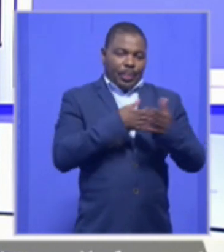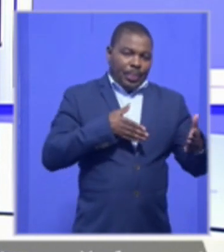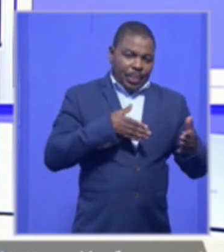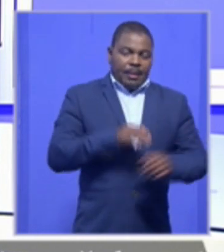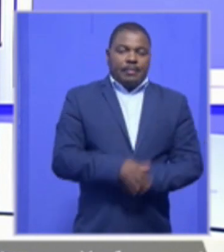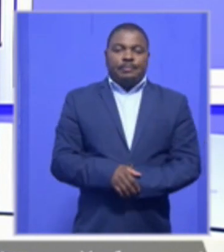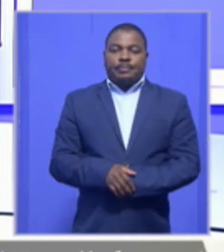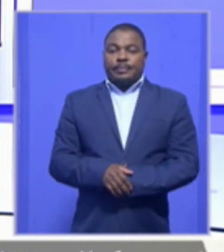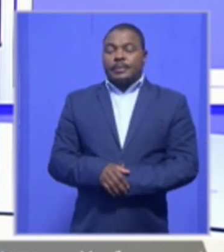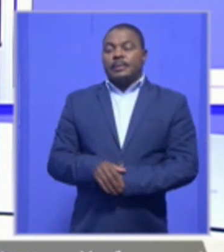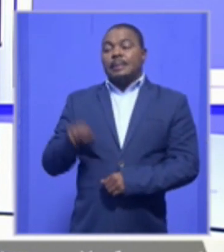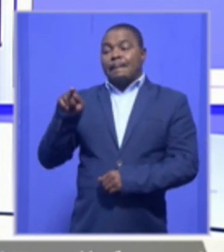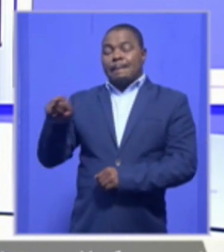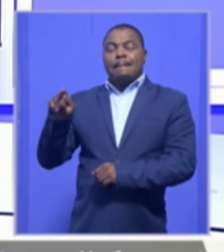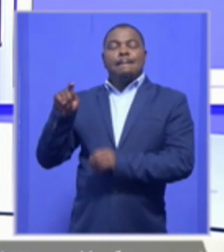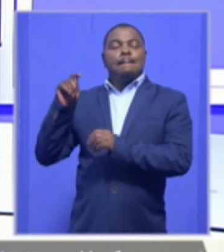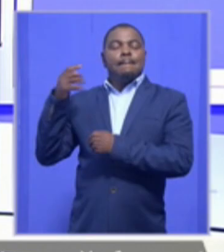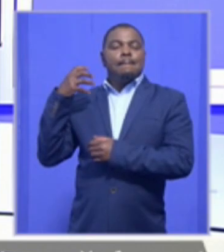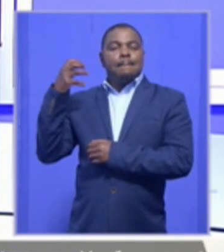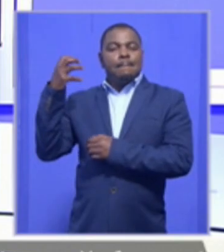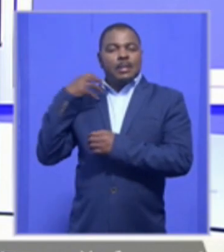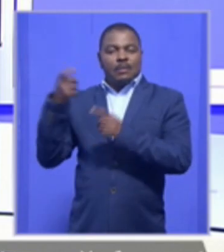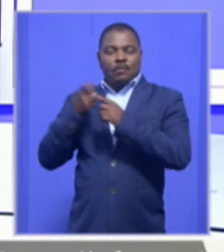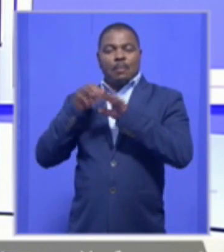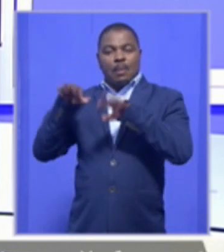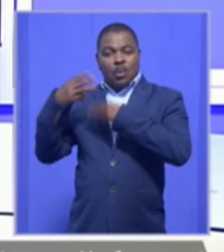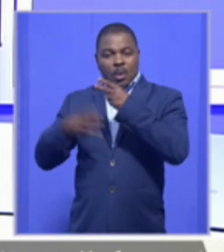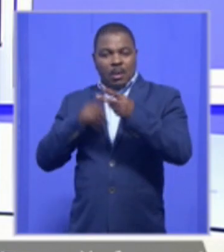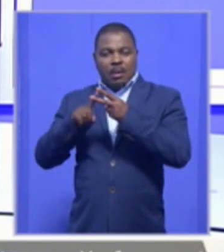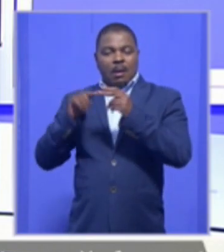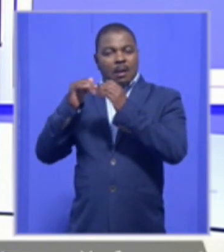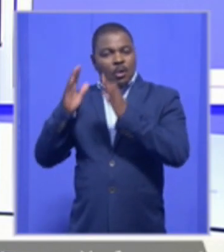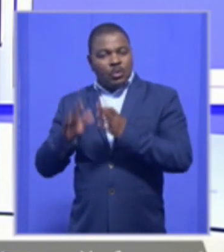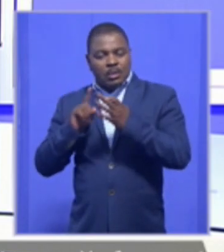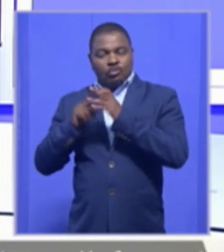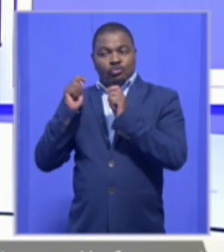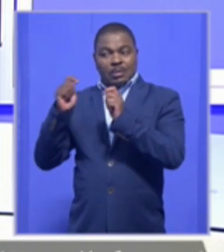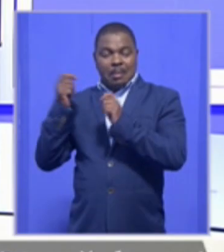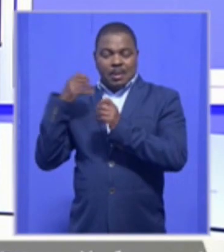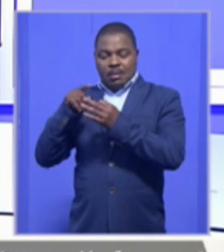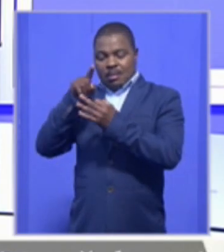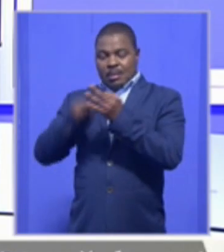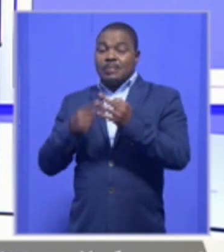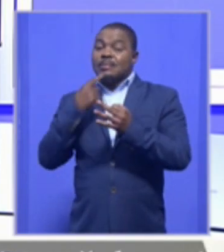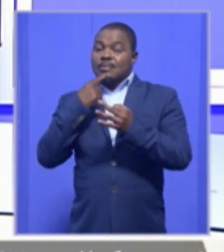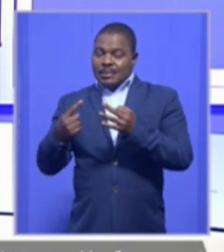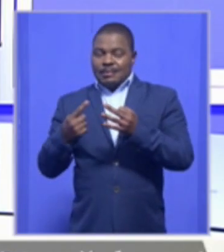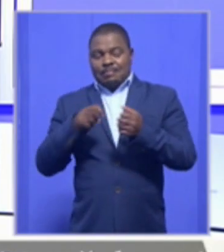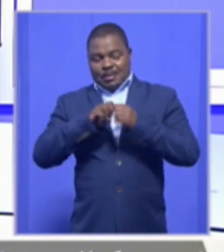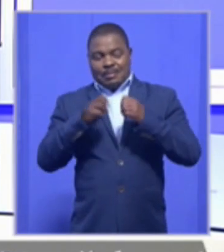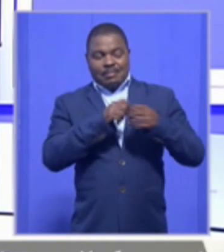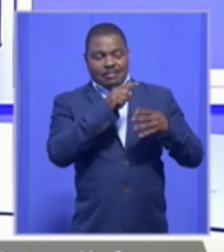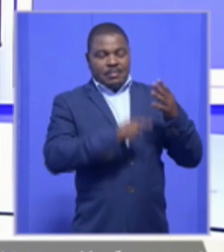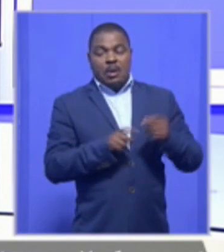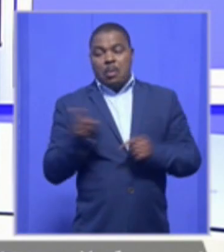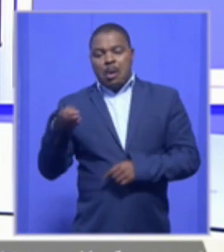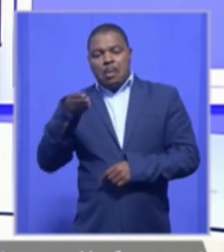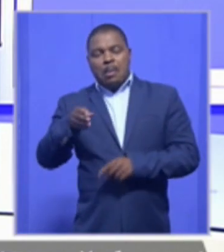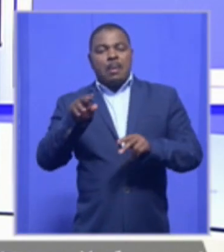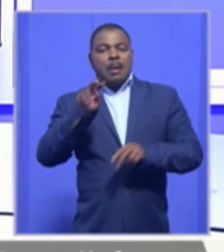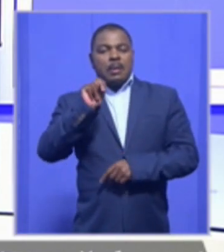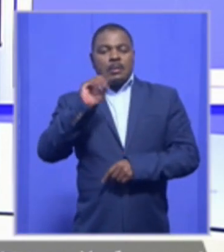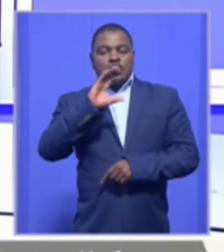diegišwe. Se ke go ya le ka ditonya tša mešomo ya setšhaba mengwako le tona ya dinamelwa bao ba bego ba bolela pele ga lekgotla la bosetšhaba la